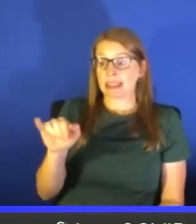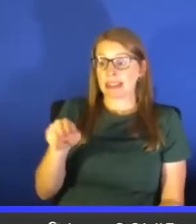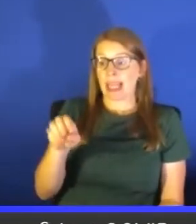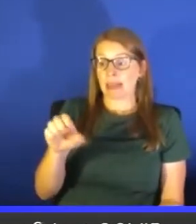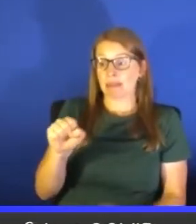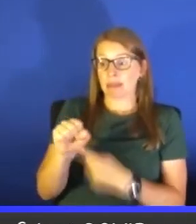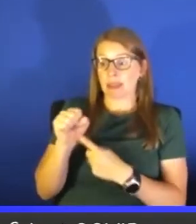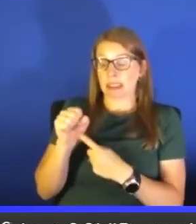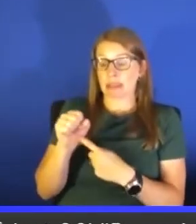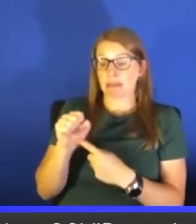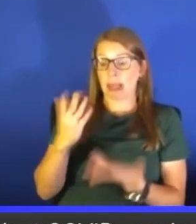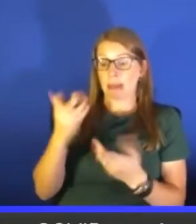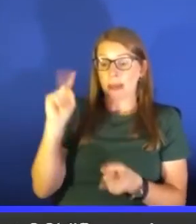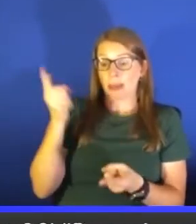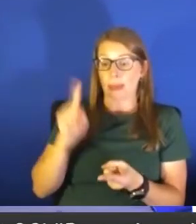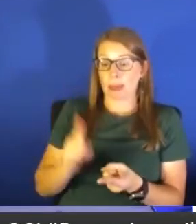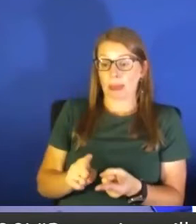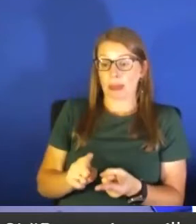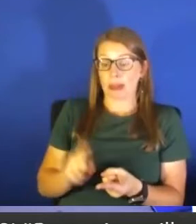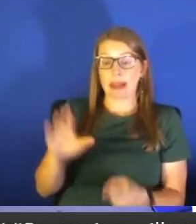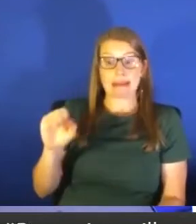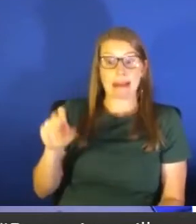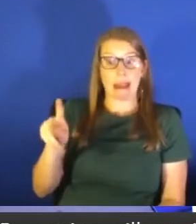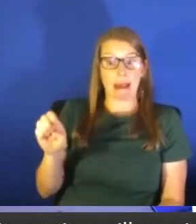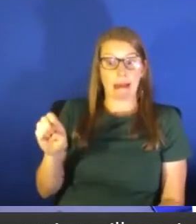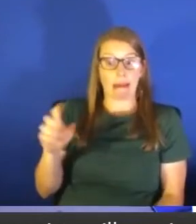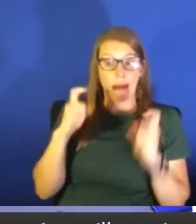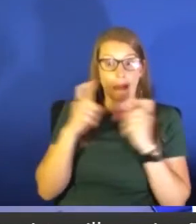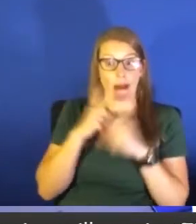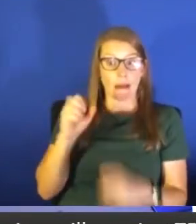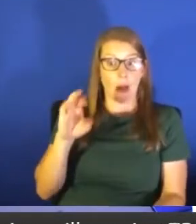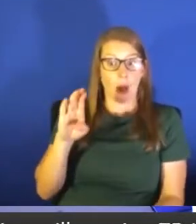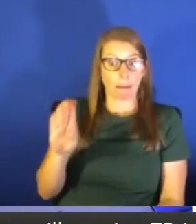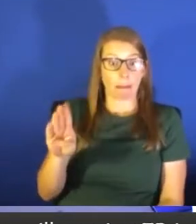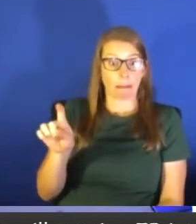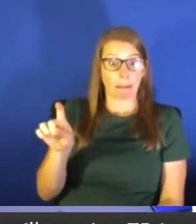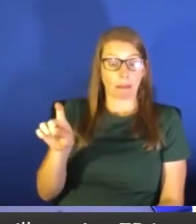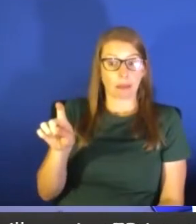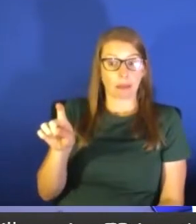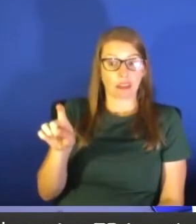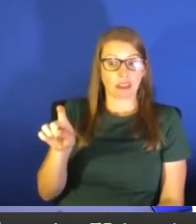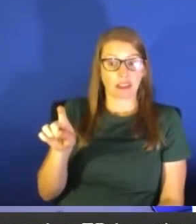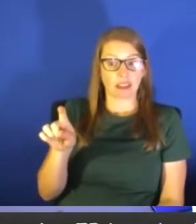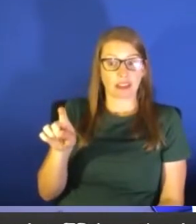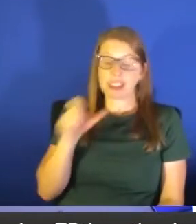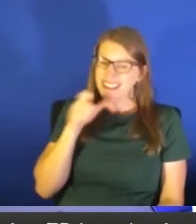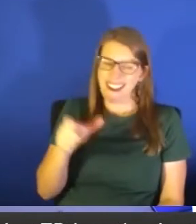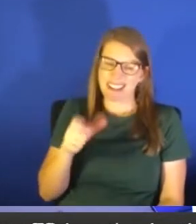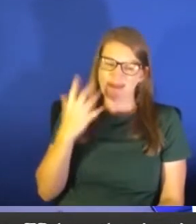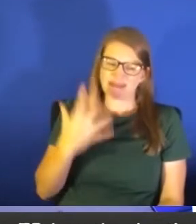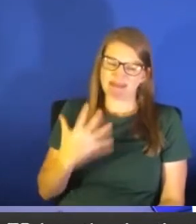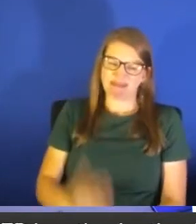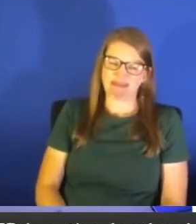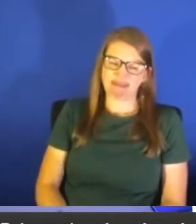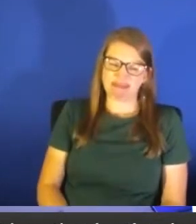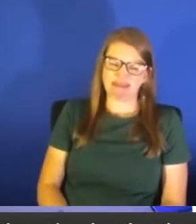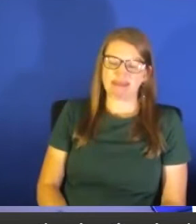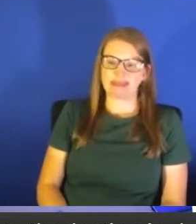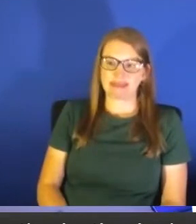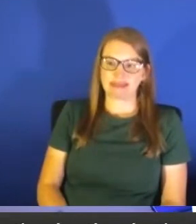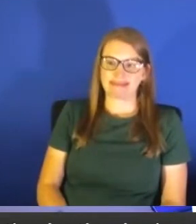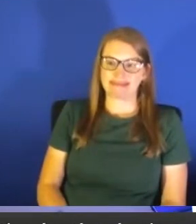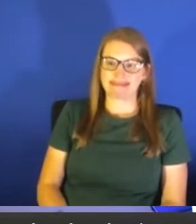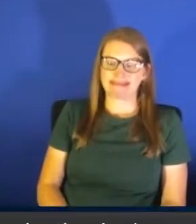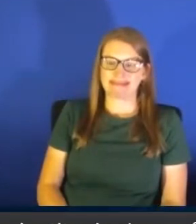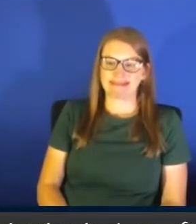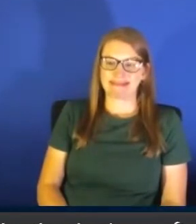decline over time. Yeah, is cake a complex carbohydrate? Cake is not a complex carbohydrate, unfortunately. Yeah, right. Bob, I